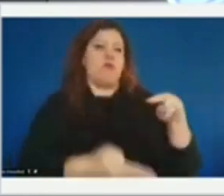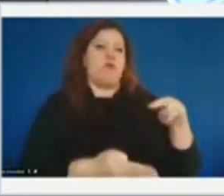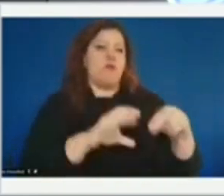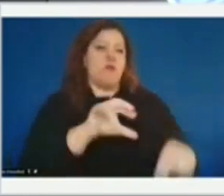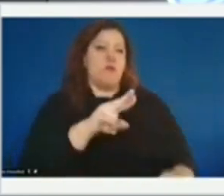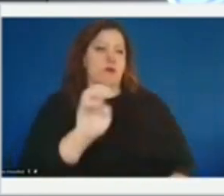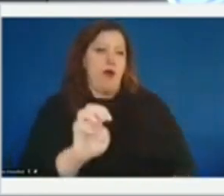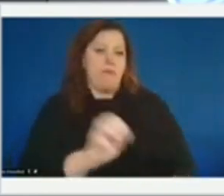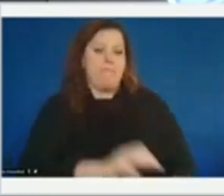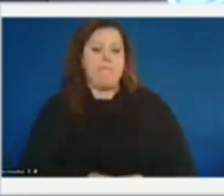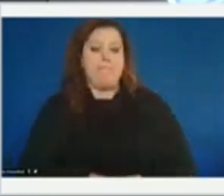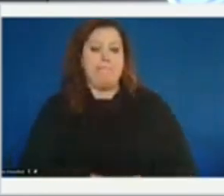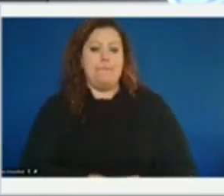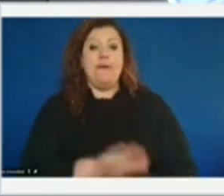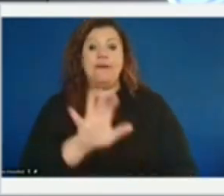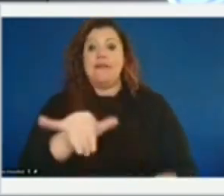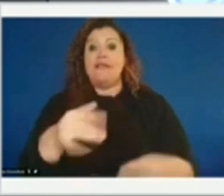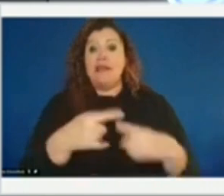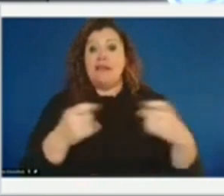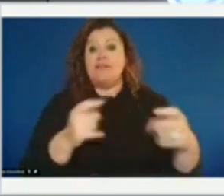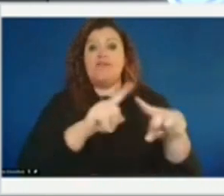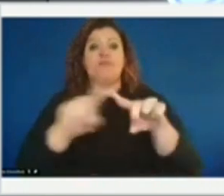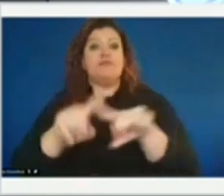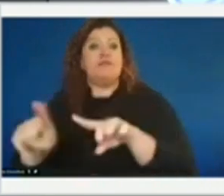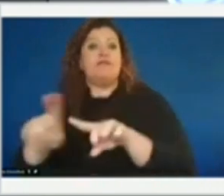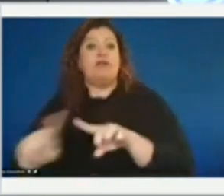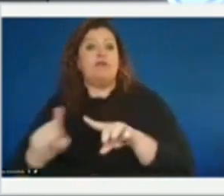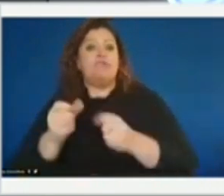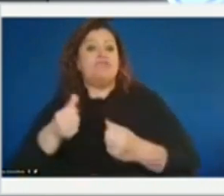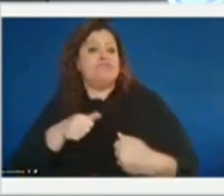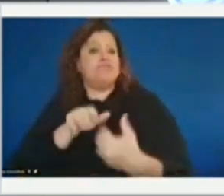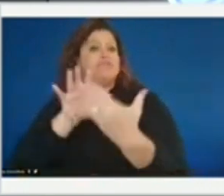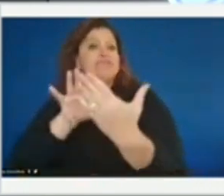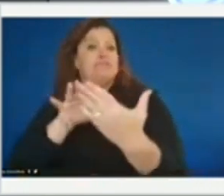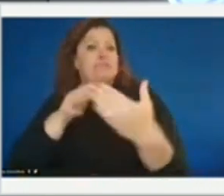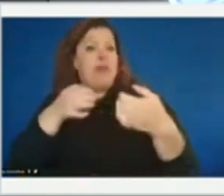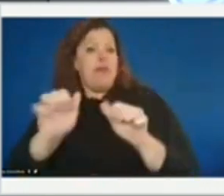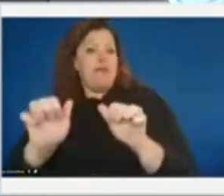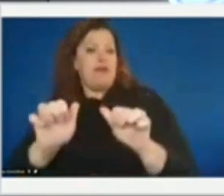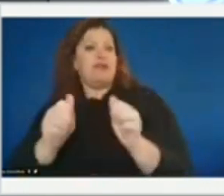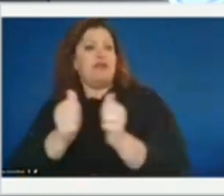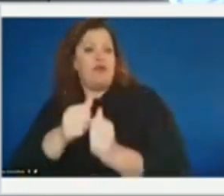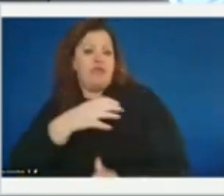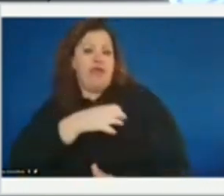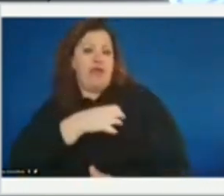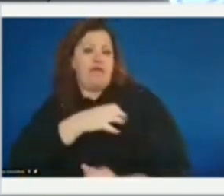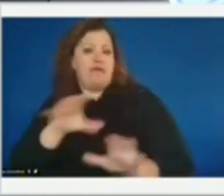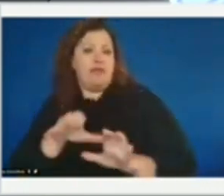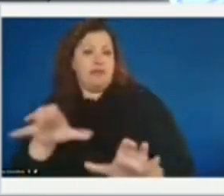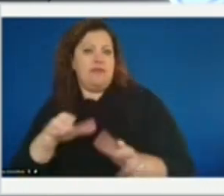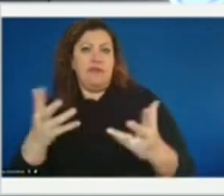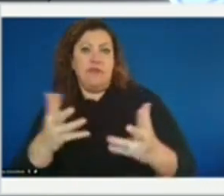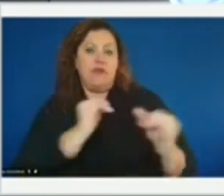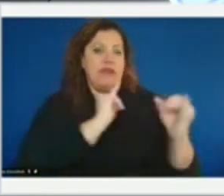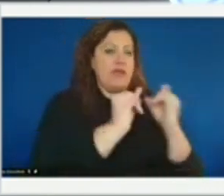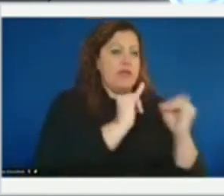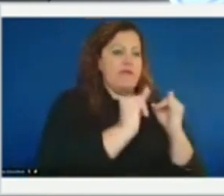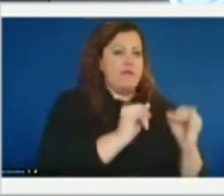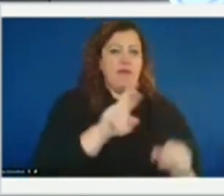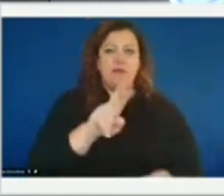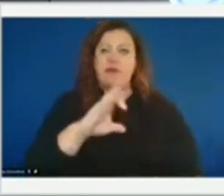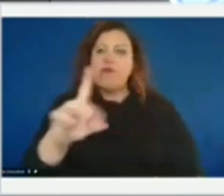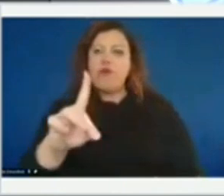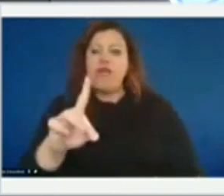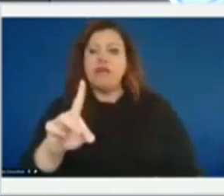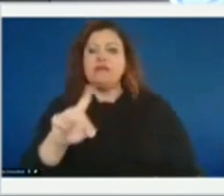This all comes from a multitude of proactive efforts that fall under officer activities, which range from interviews to raids to casual engagement with